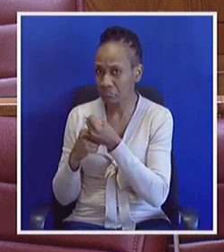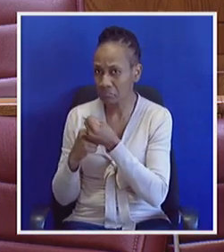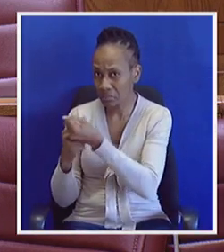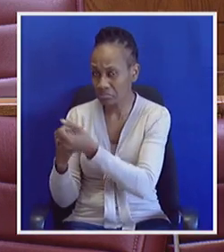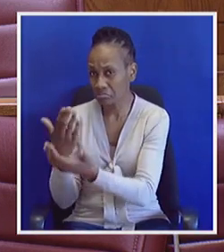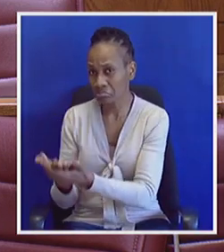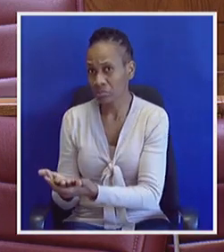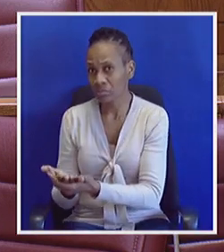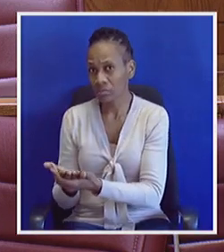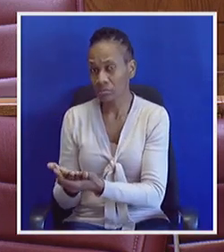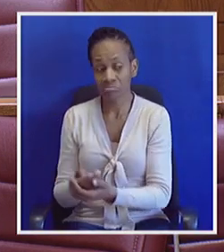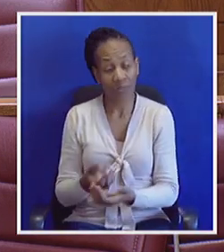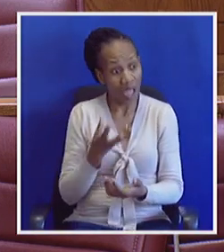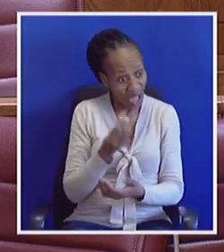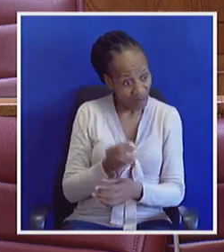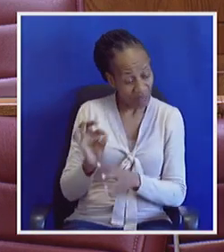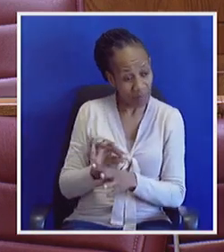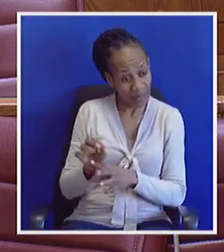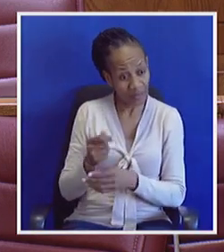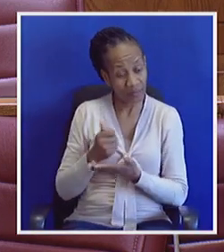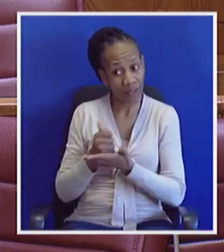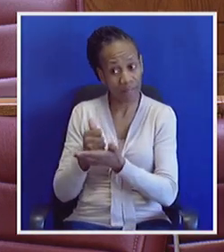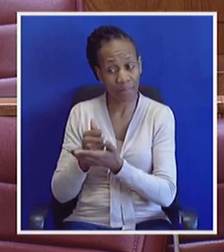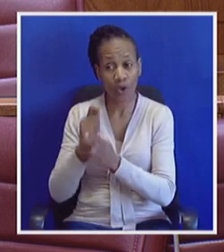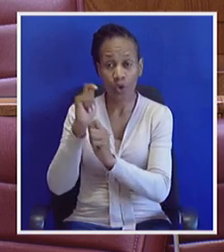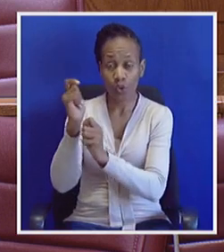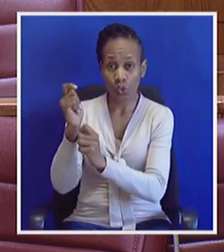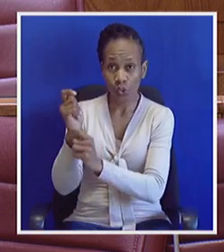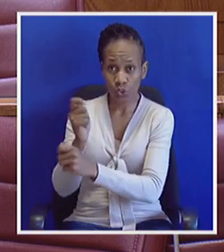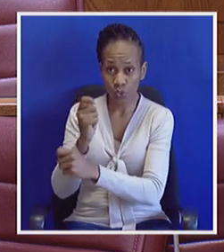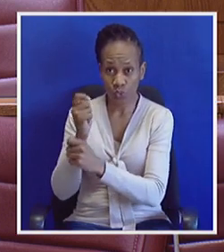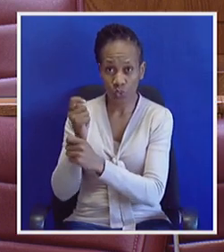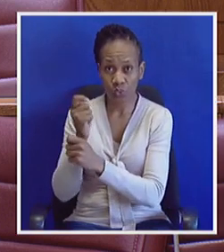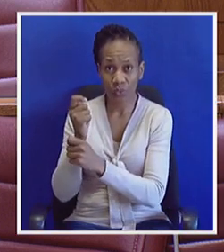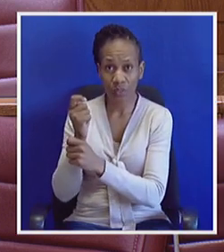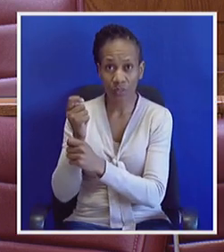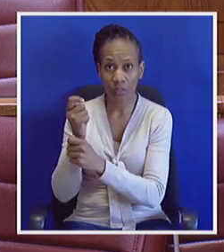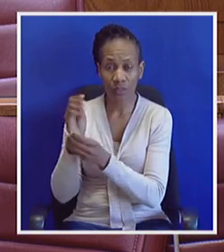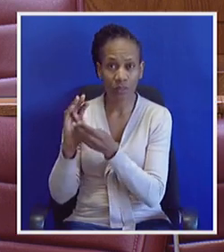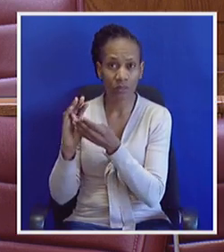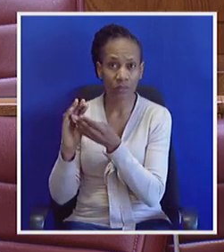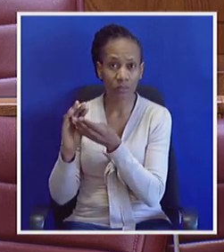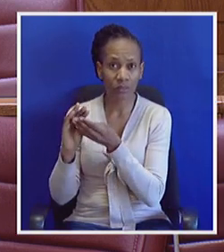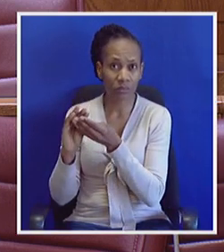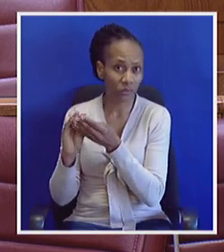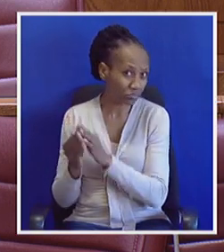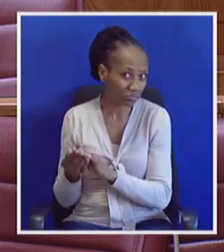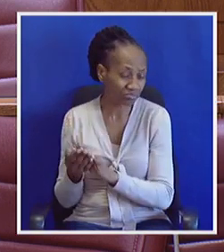A plan that ensures that rural poor is benefited from programs of driven by through the